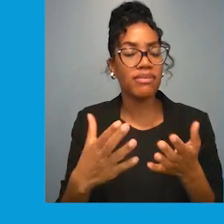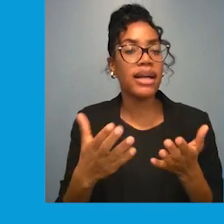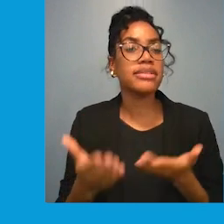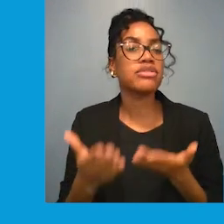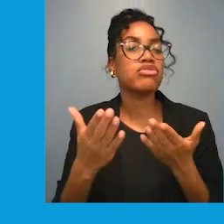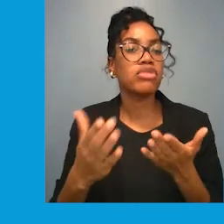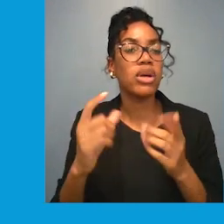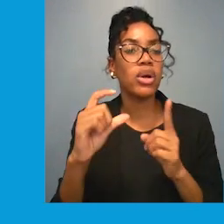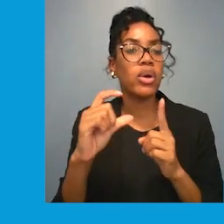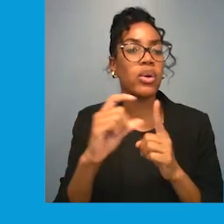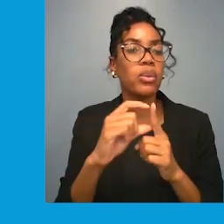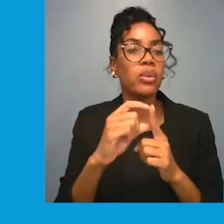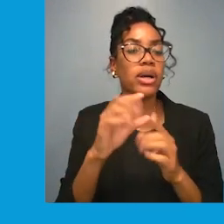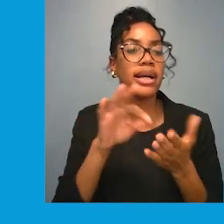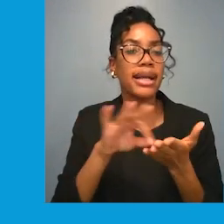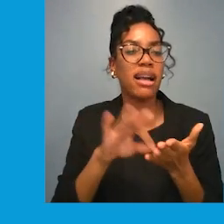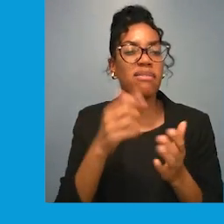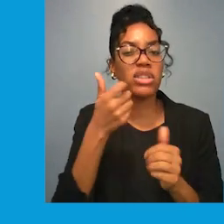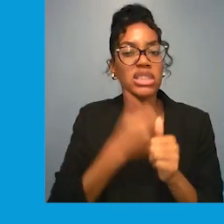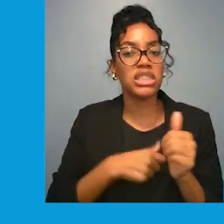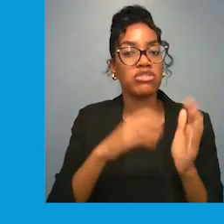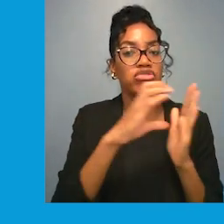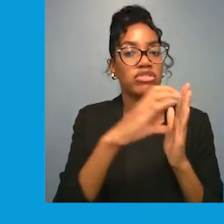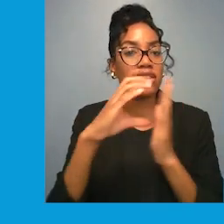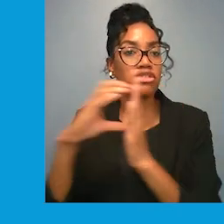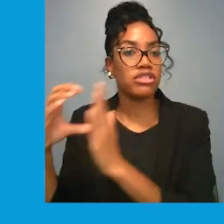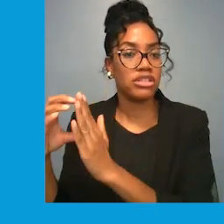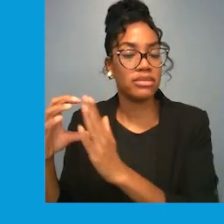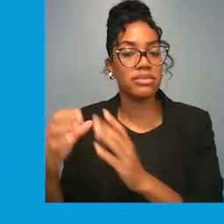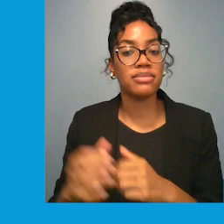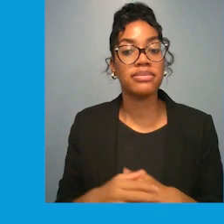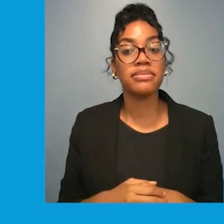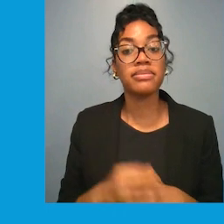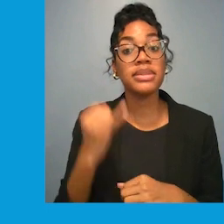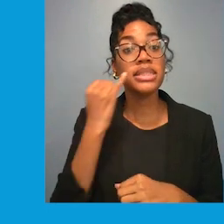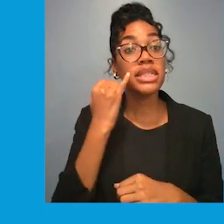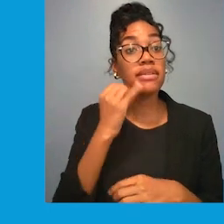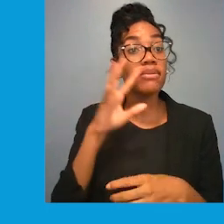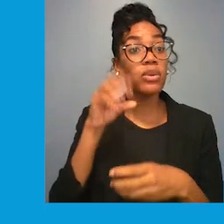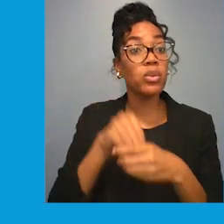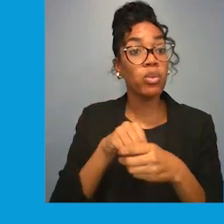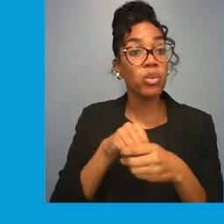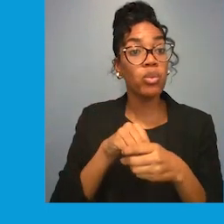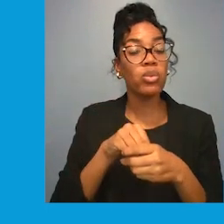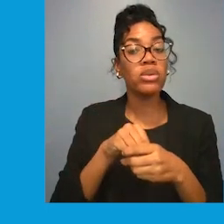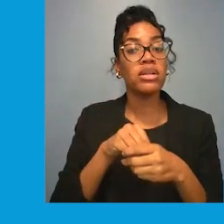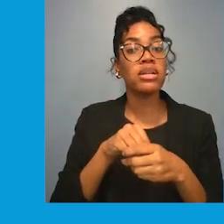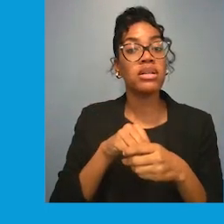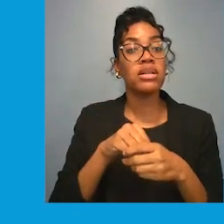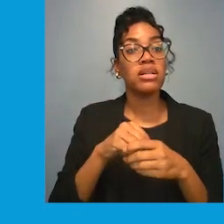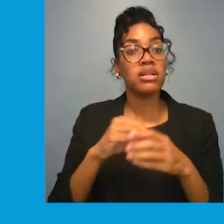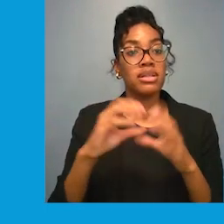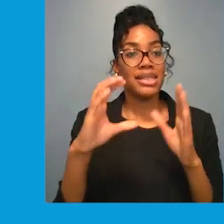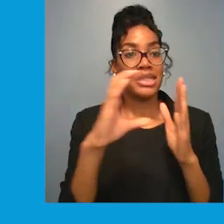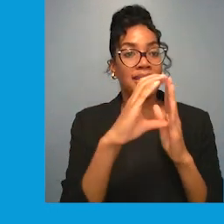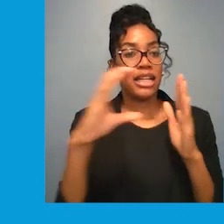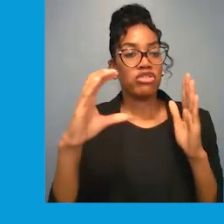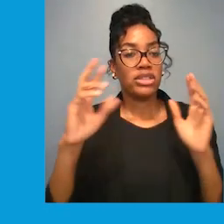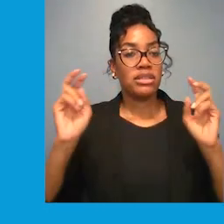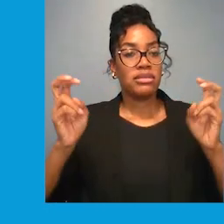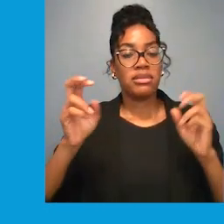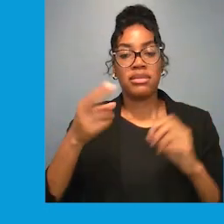section as we go through it. And as a side note, if you include section headers, they will be counted as your overall word